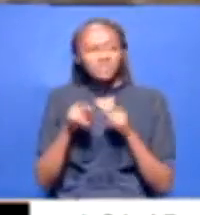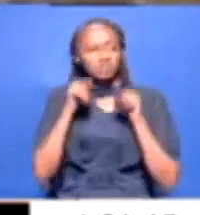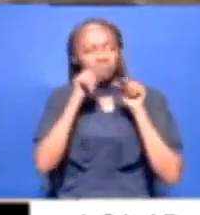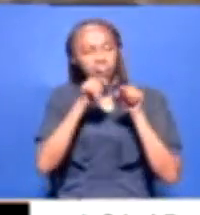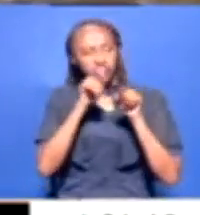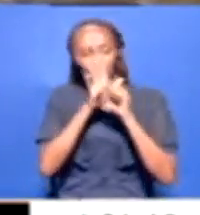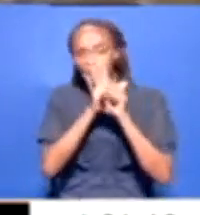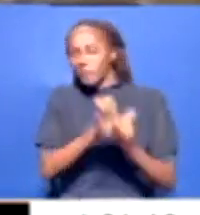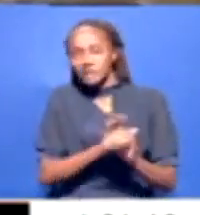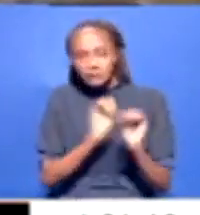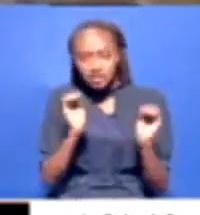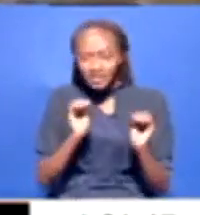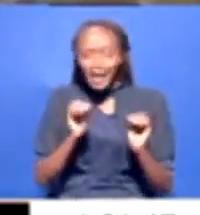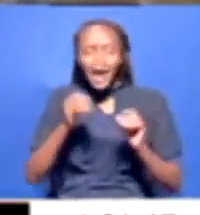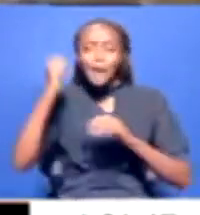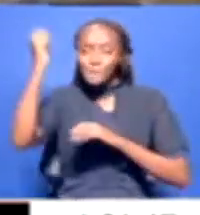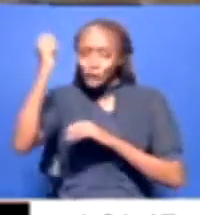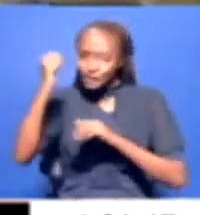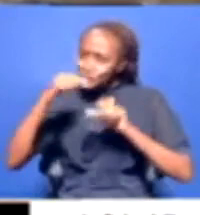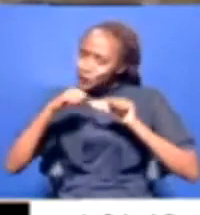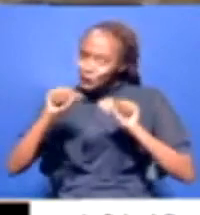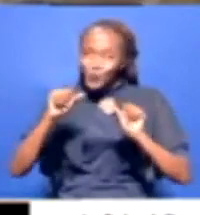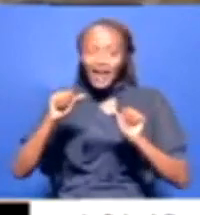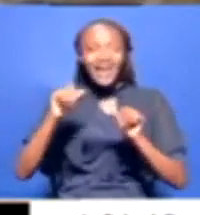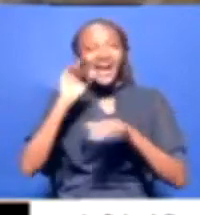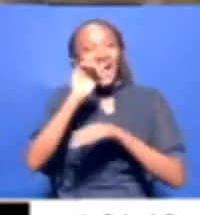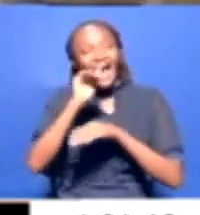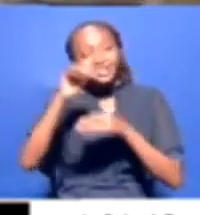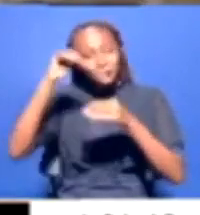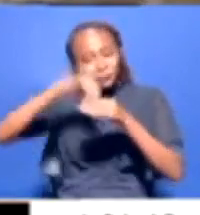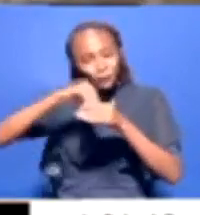siasa, waombe kura, lakini wasijaribu